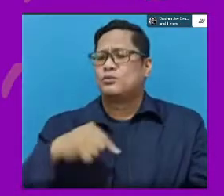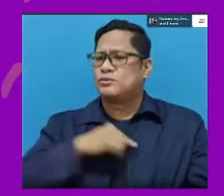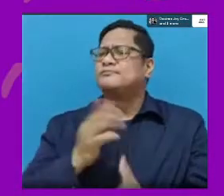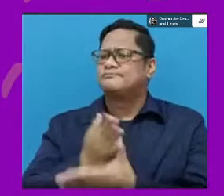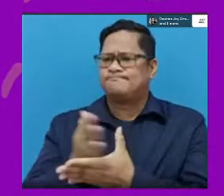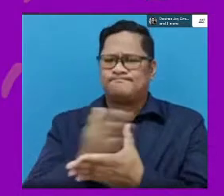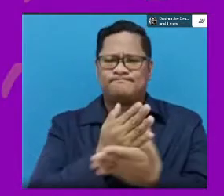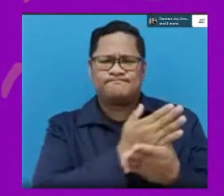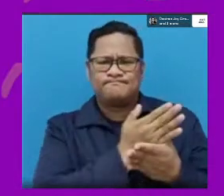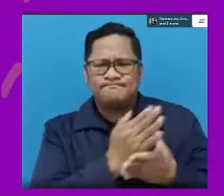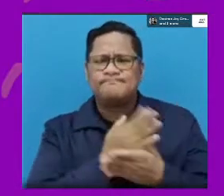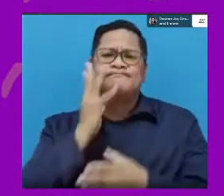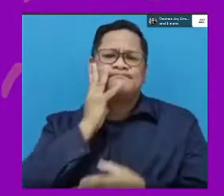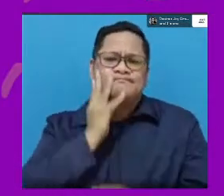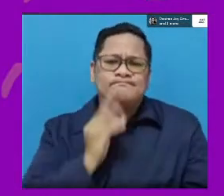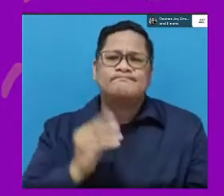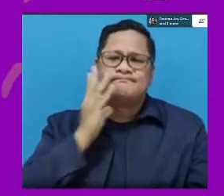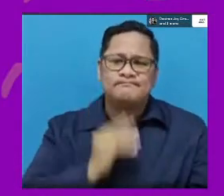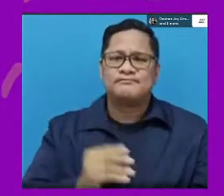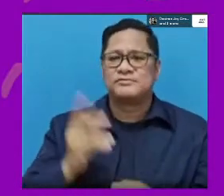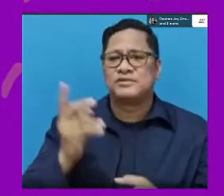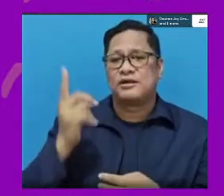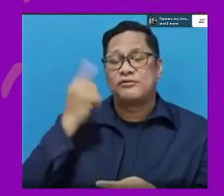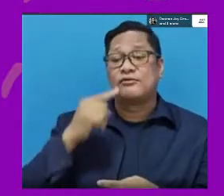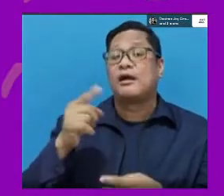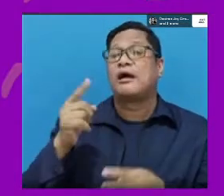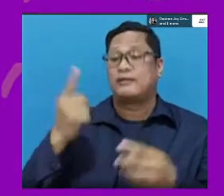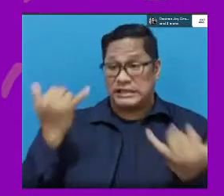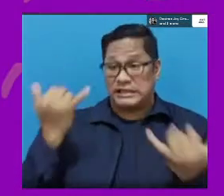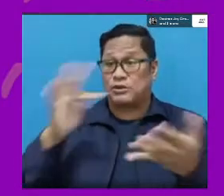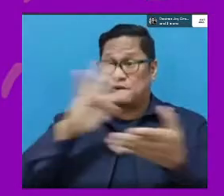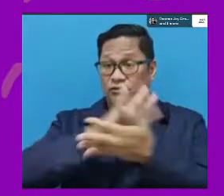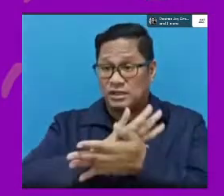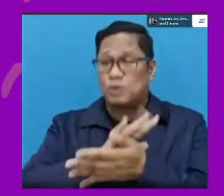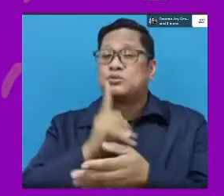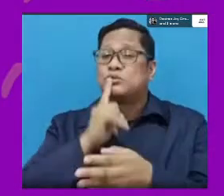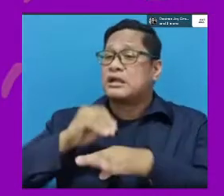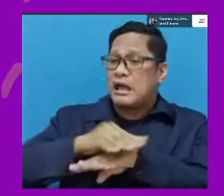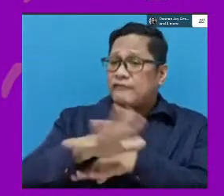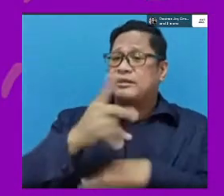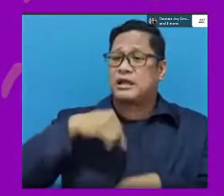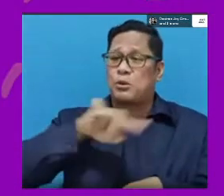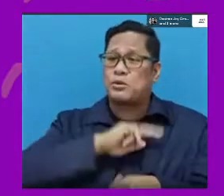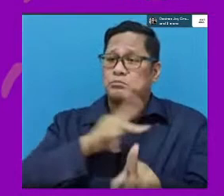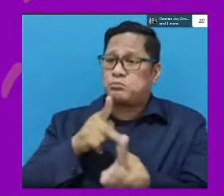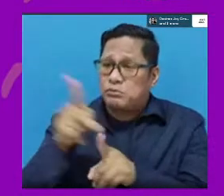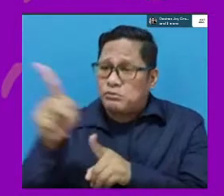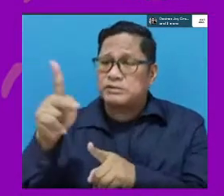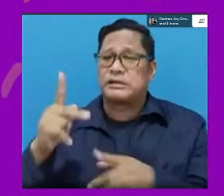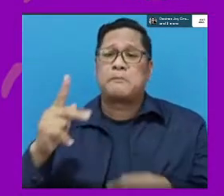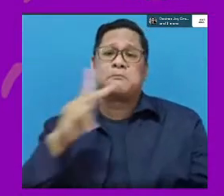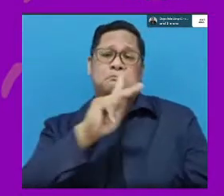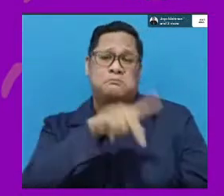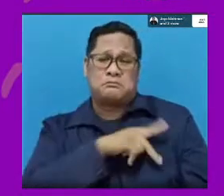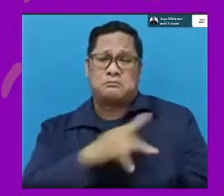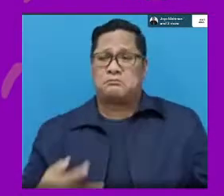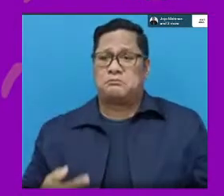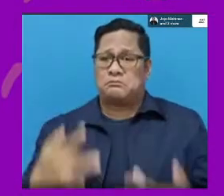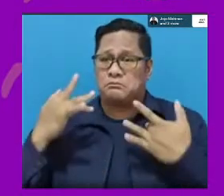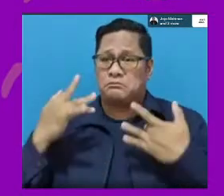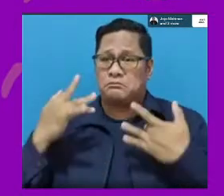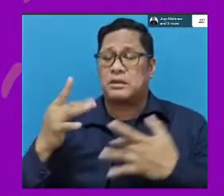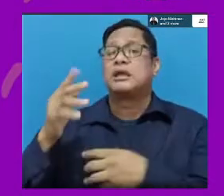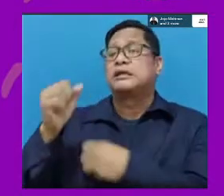unprecedented experiences of battling COVID-19 that has affected our professional and personal lives. A year into